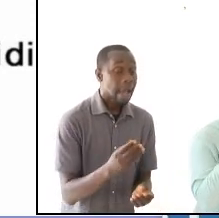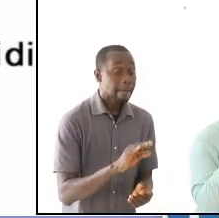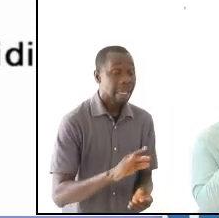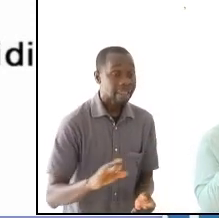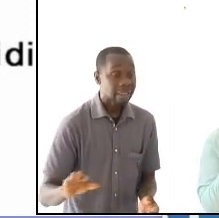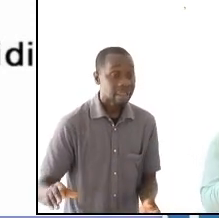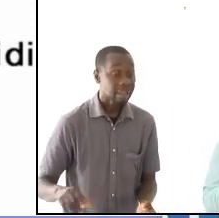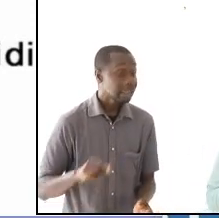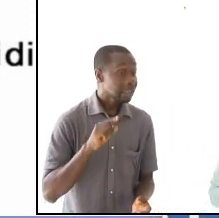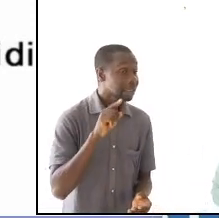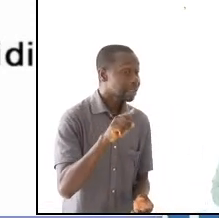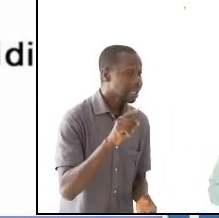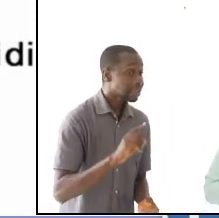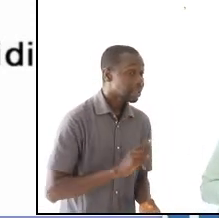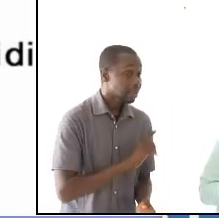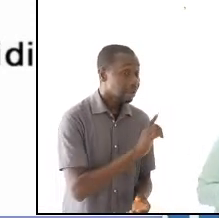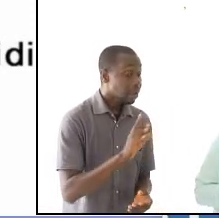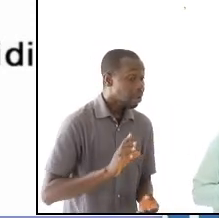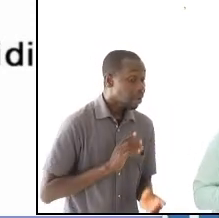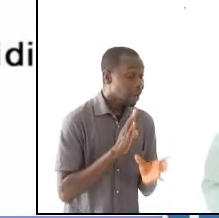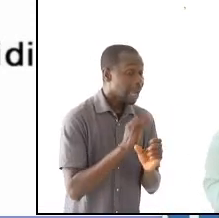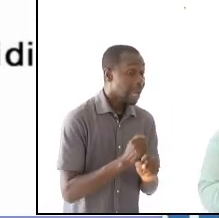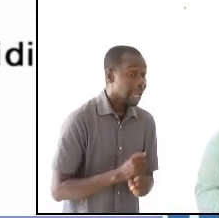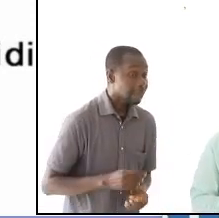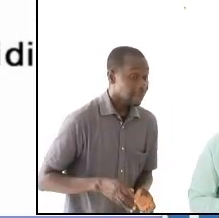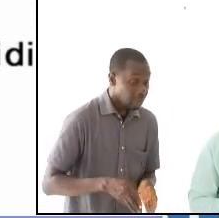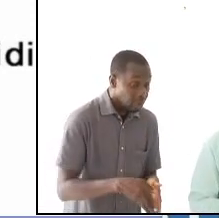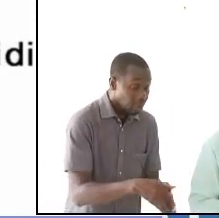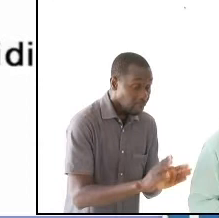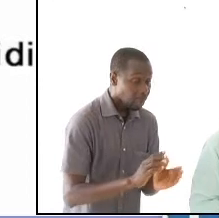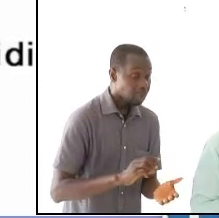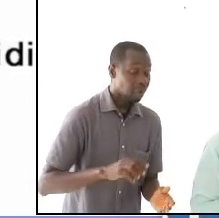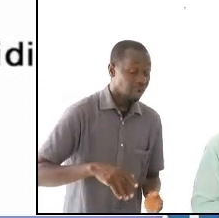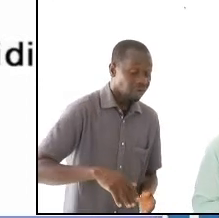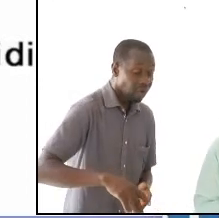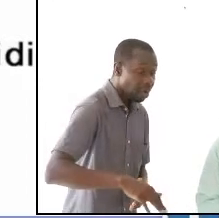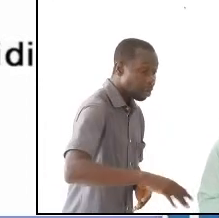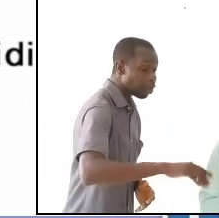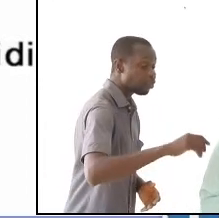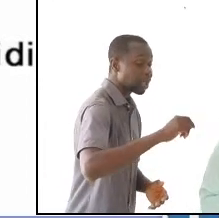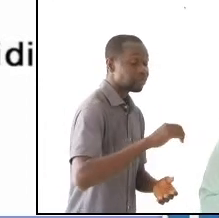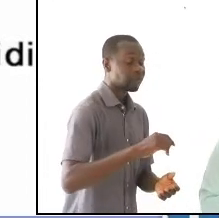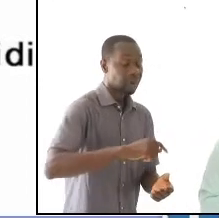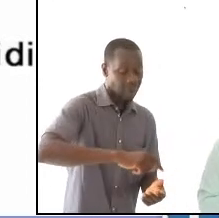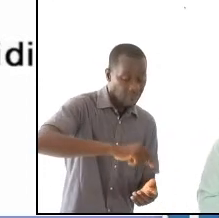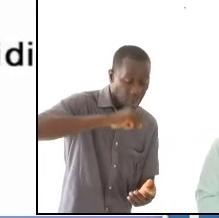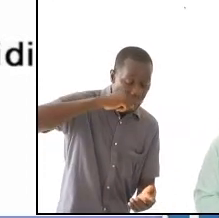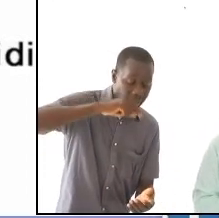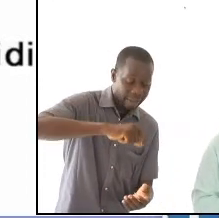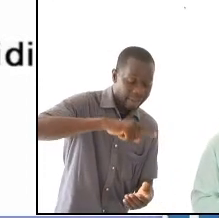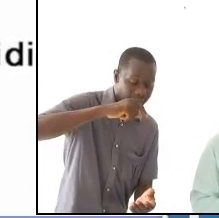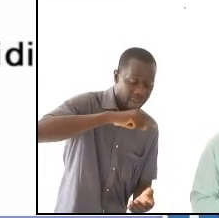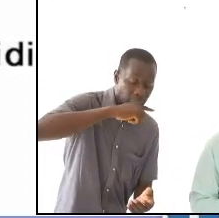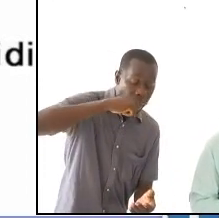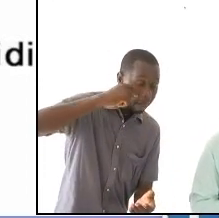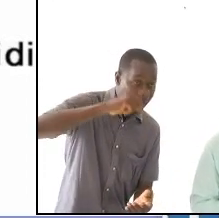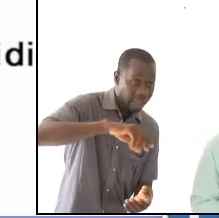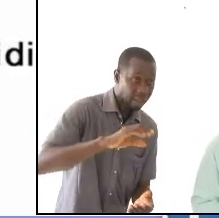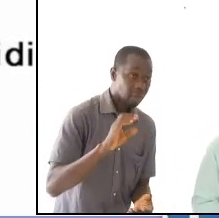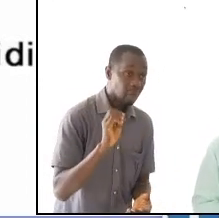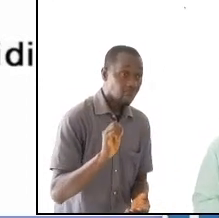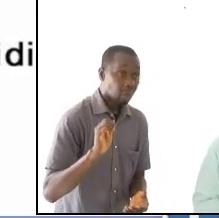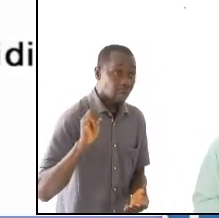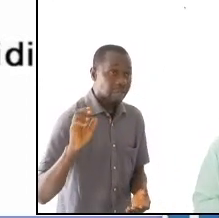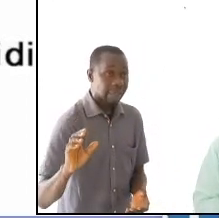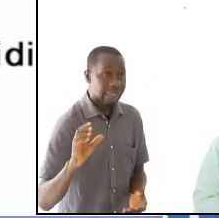materials that would help to provide a means of movement for the sperm cells, the prostate, the cowper, and the